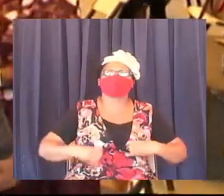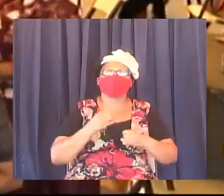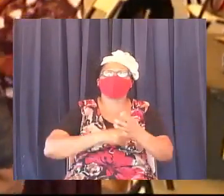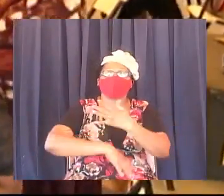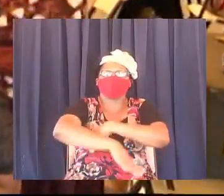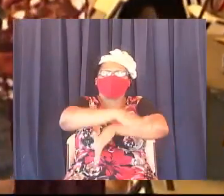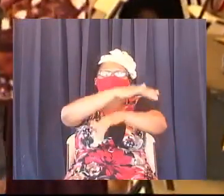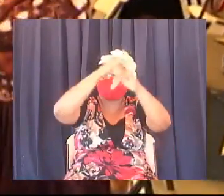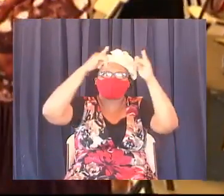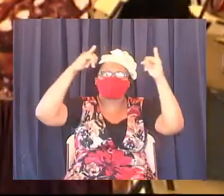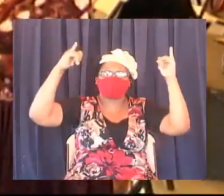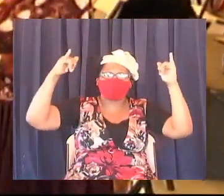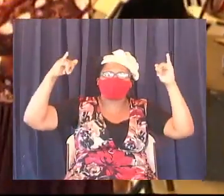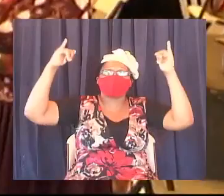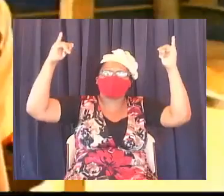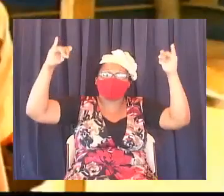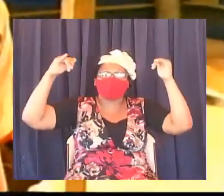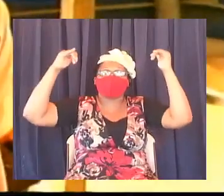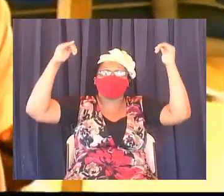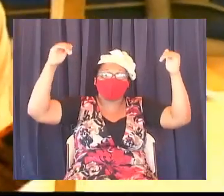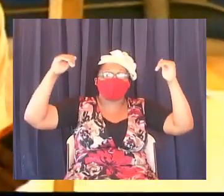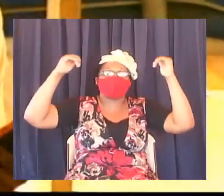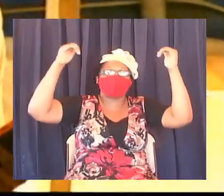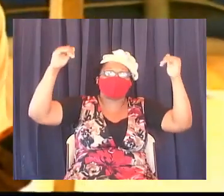Just over in the glory